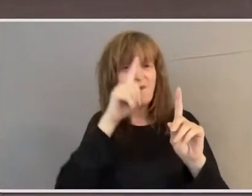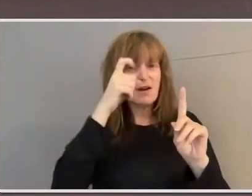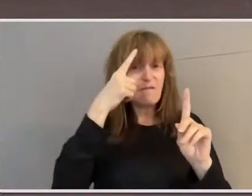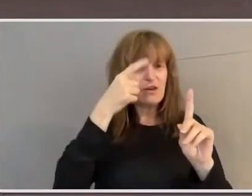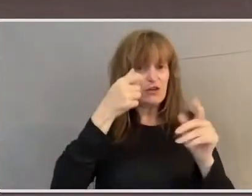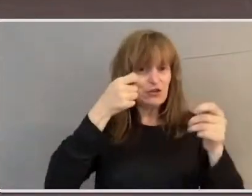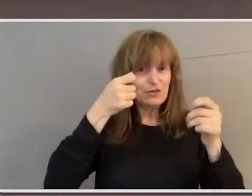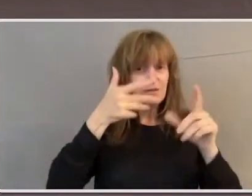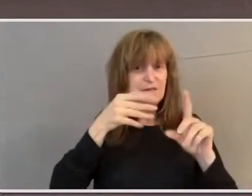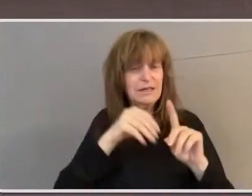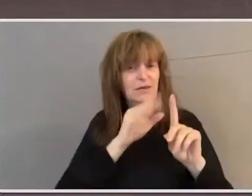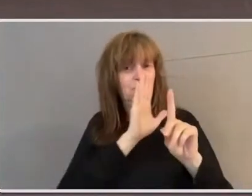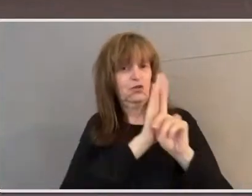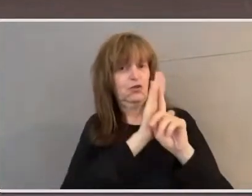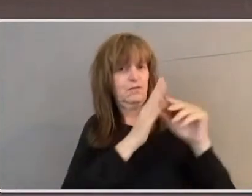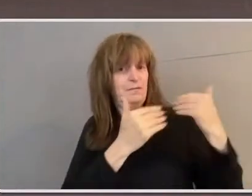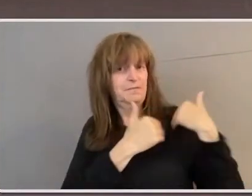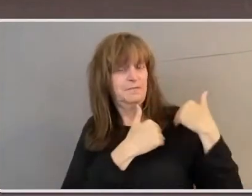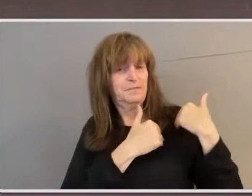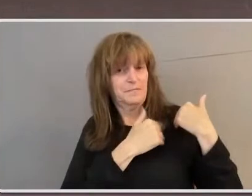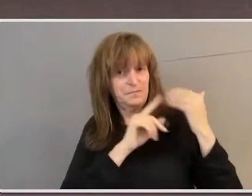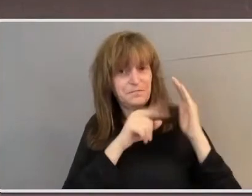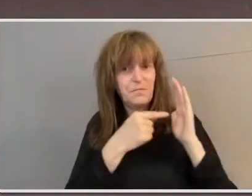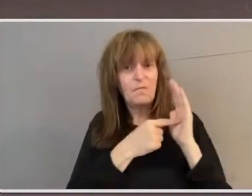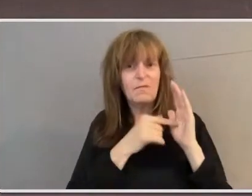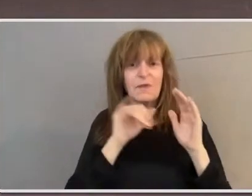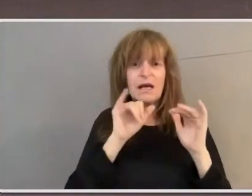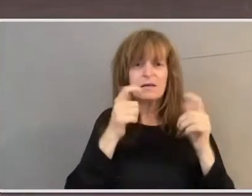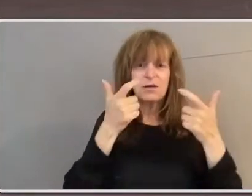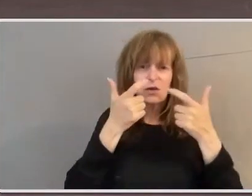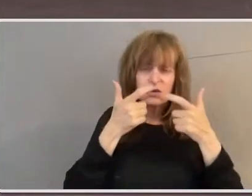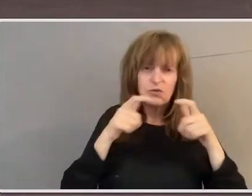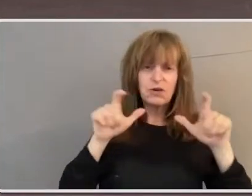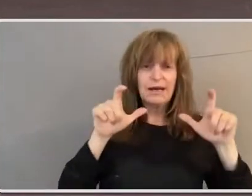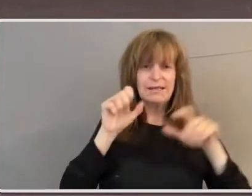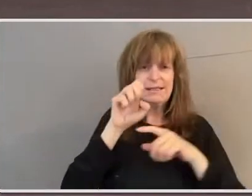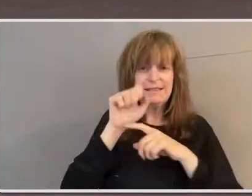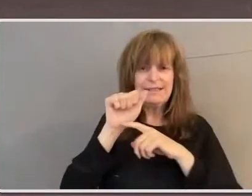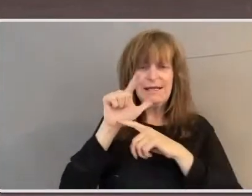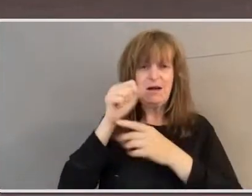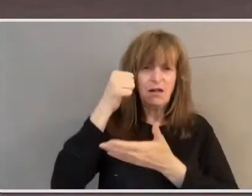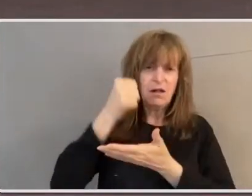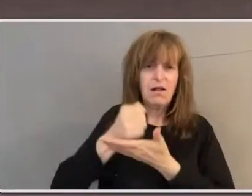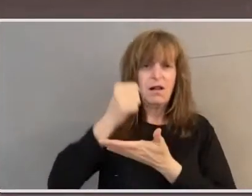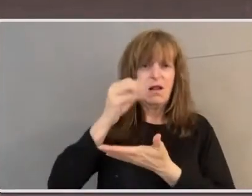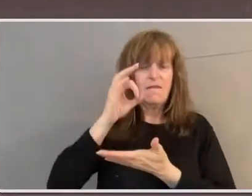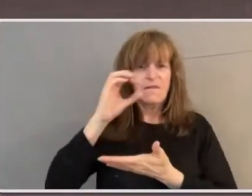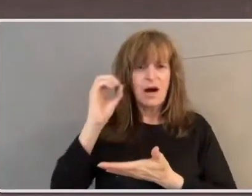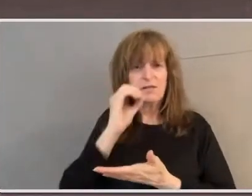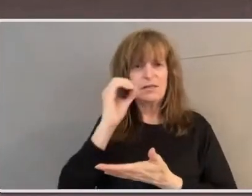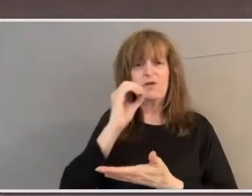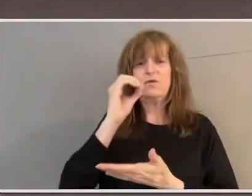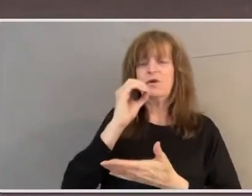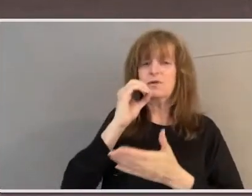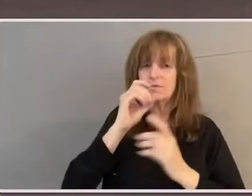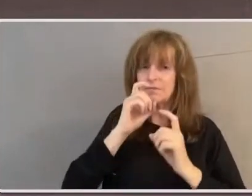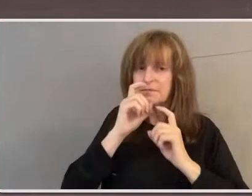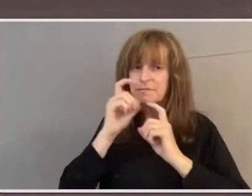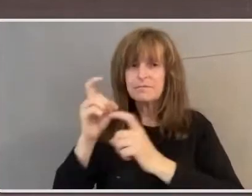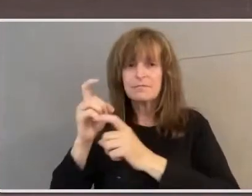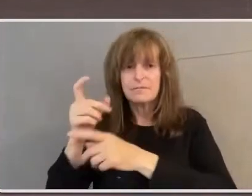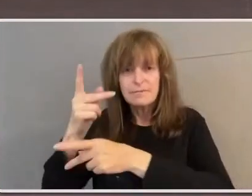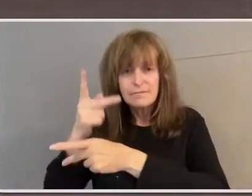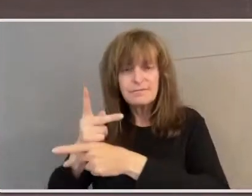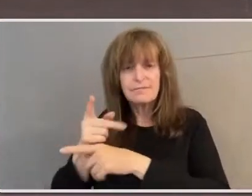entrust the seal to the custody of the Honourable Khalid Rashid, Minister of Public and Business Service Delivery. Minister